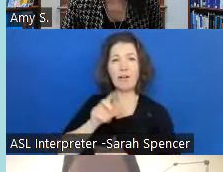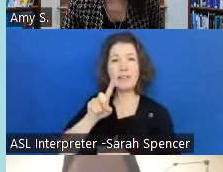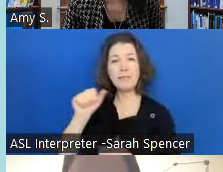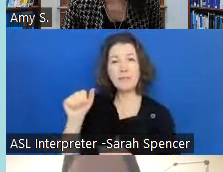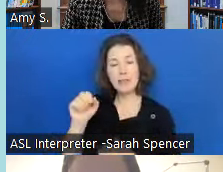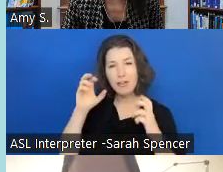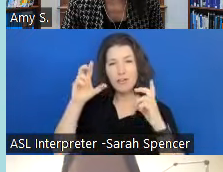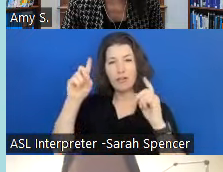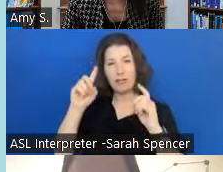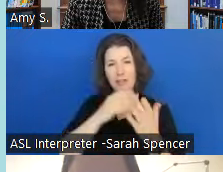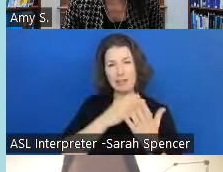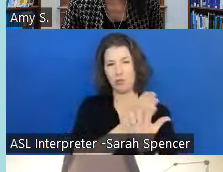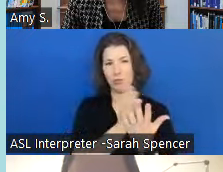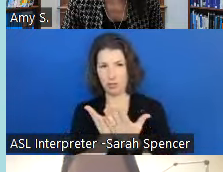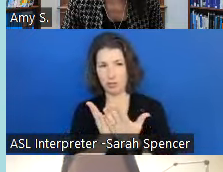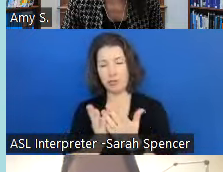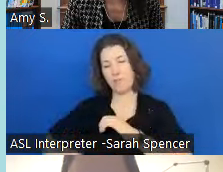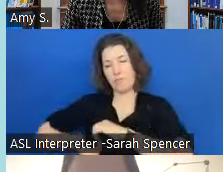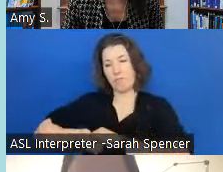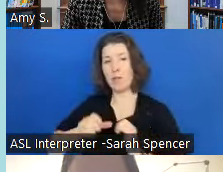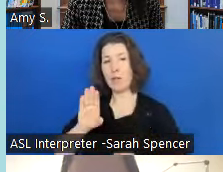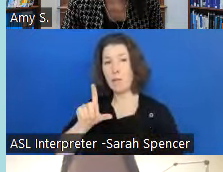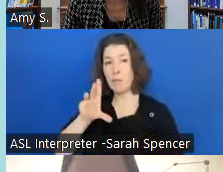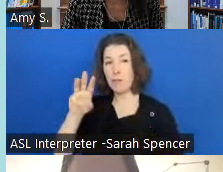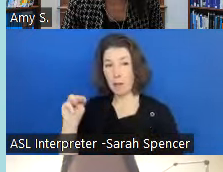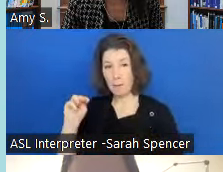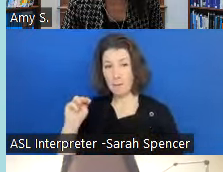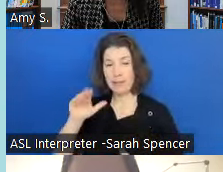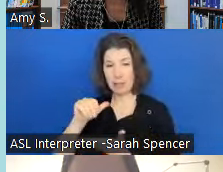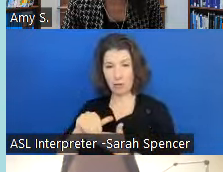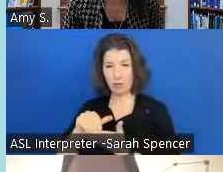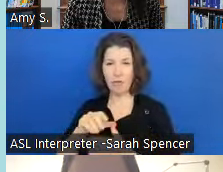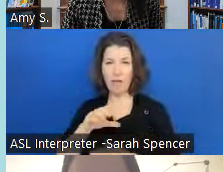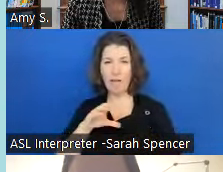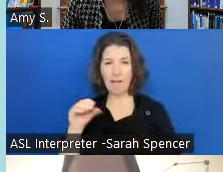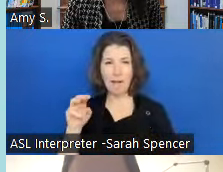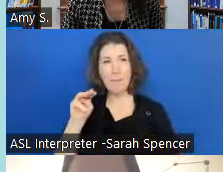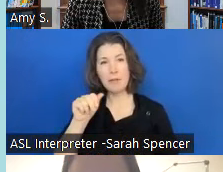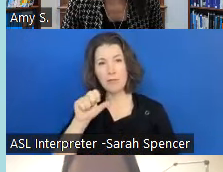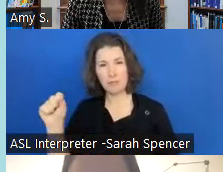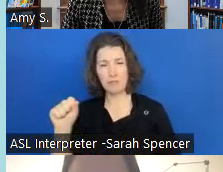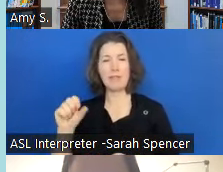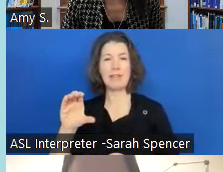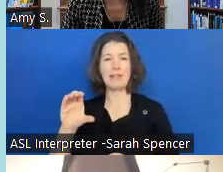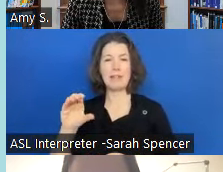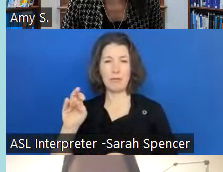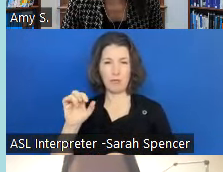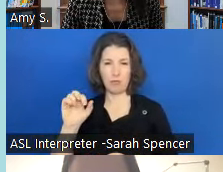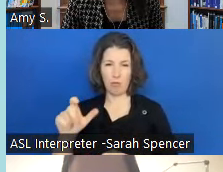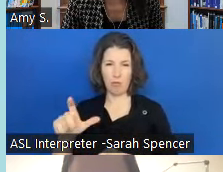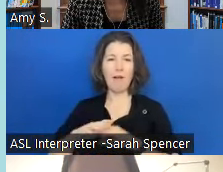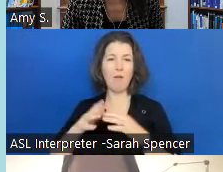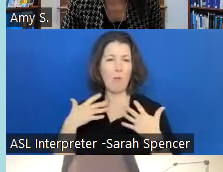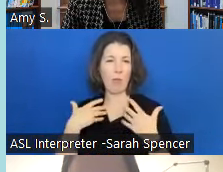special collaboration between the Blum Center and Mass General Council on Disability Awareness. Before I get started, I just want to go a few items with you